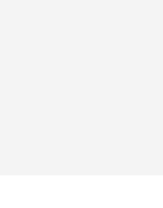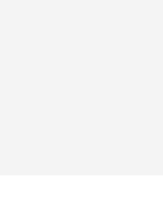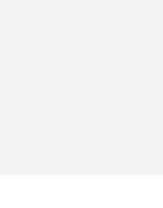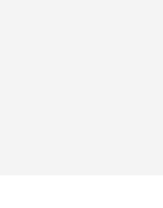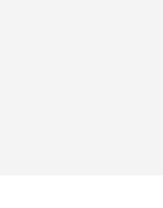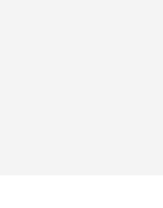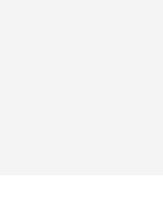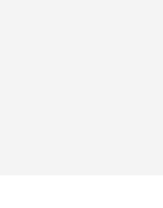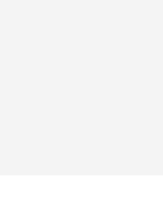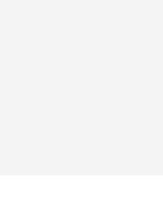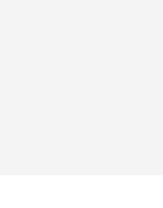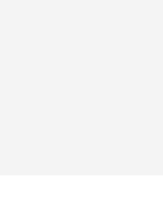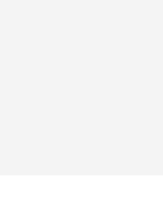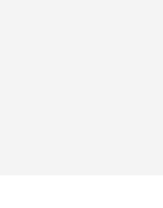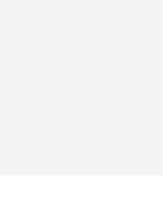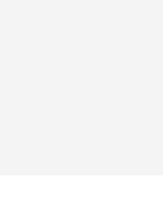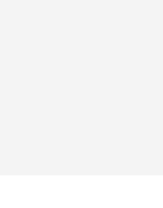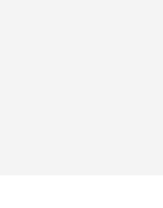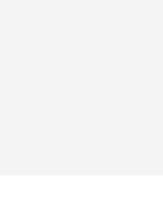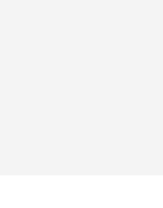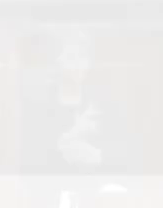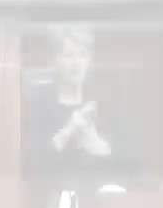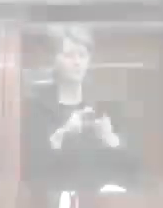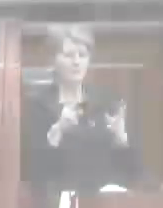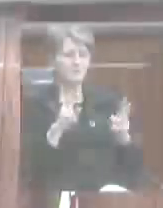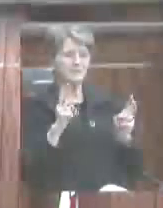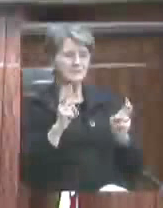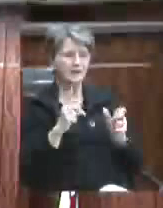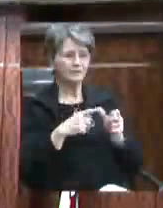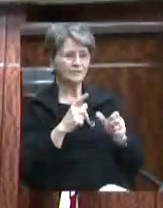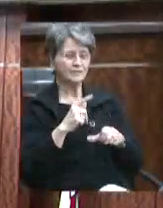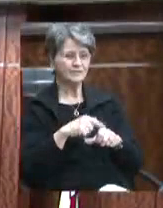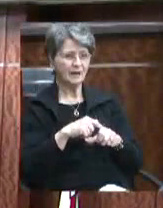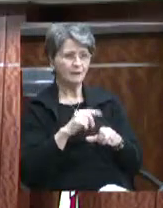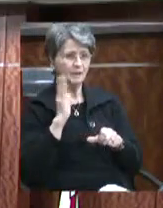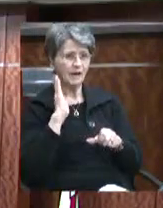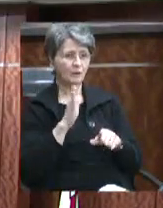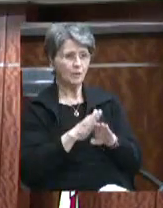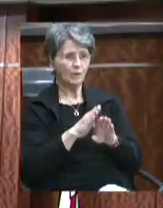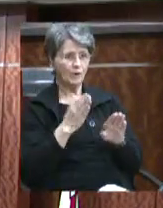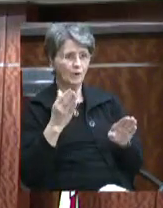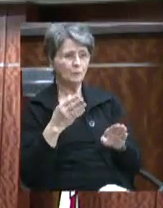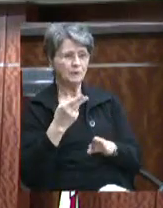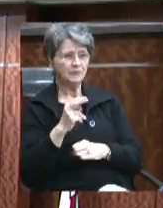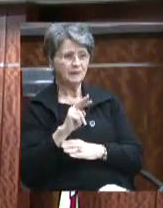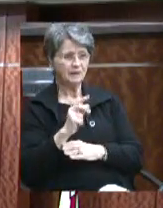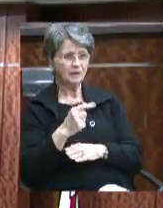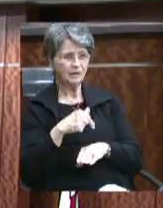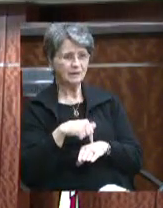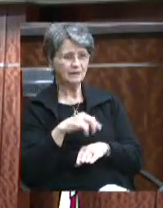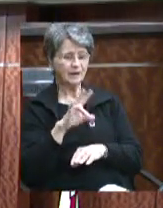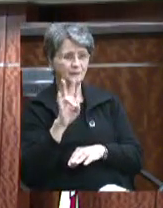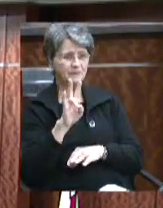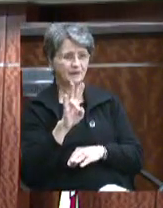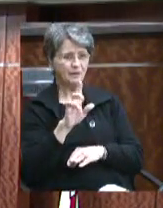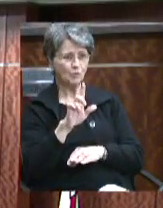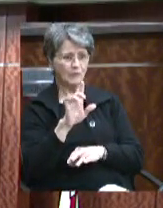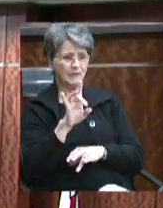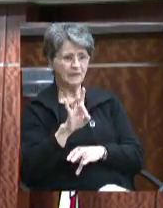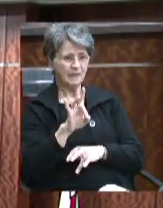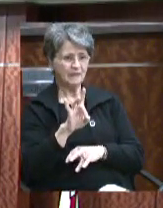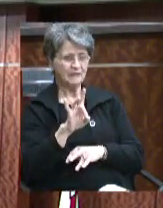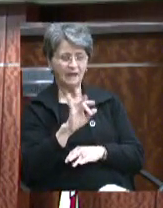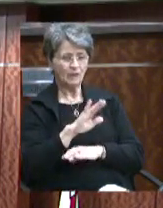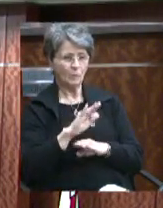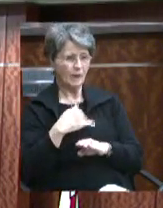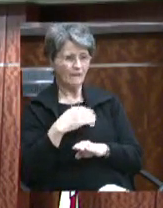the title of the record for the first reading, I'll open the public hearing at 7:28. I have no one signed up to speak.